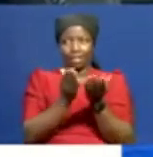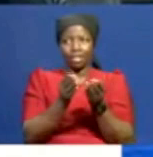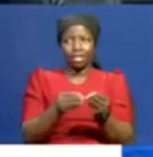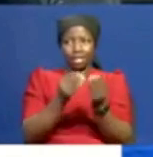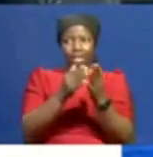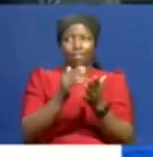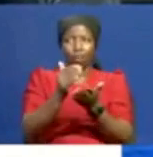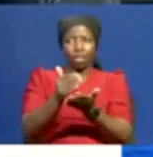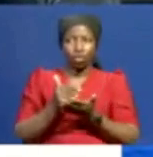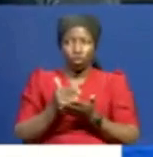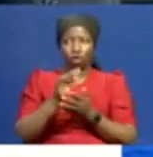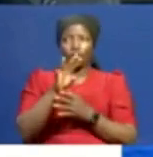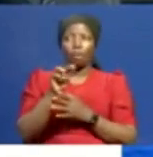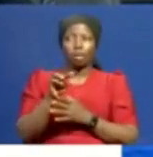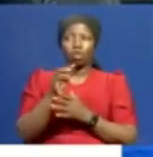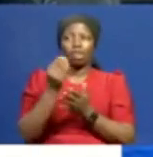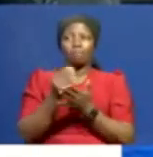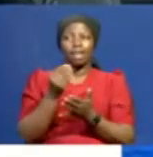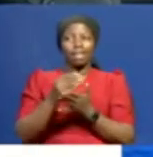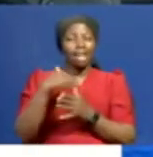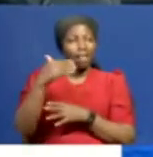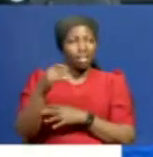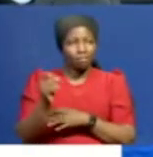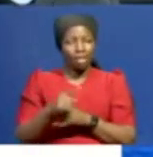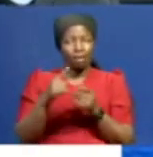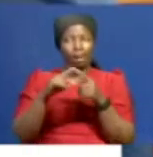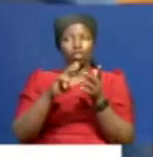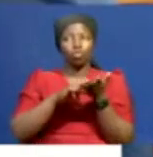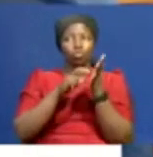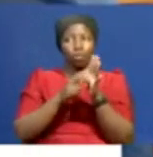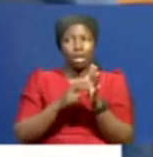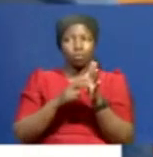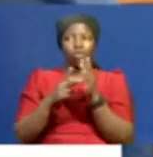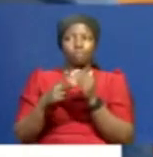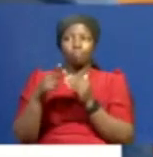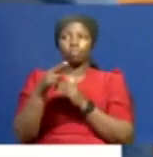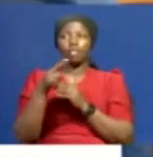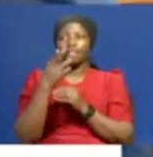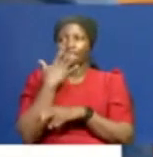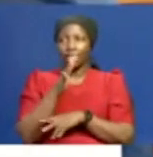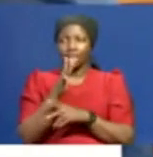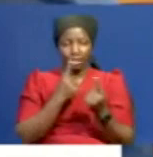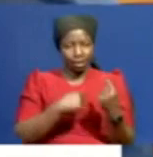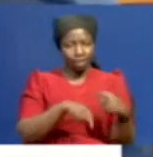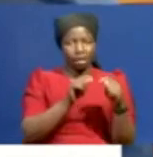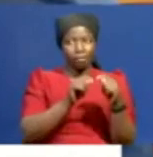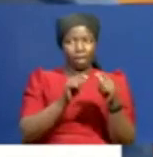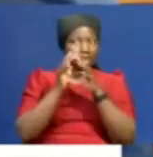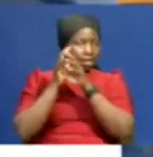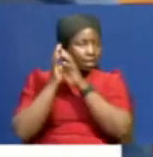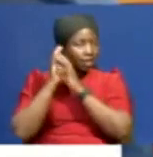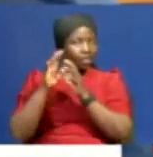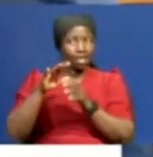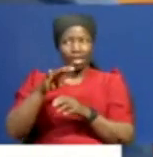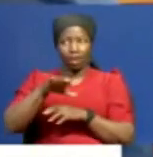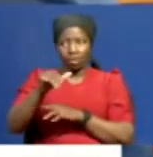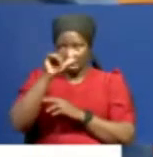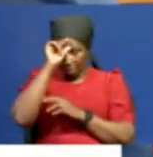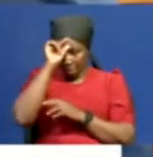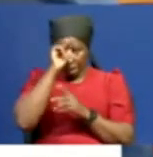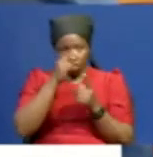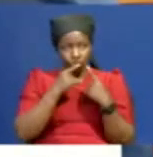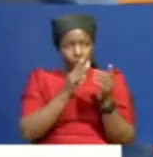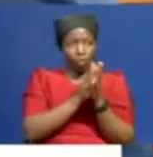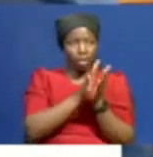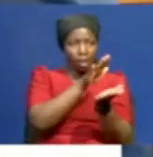shillings monthly despite the termination of the contract. Attempts by the Kilifi County government to engage the bank to